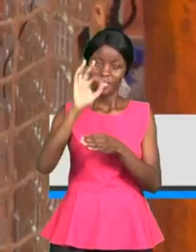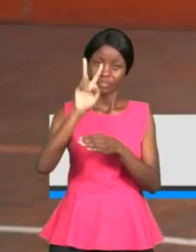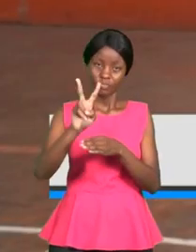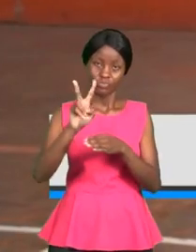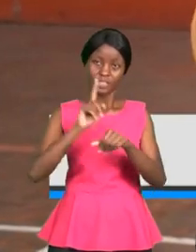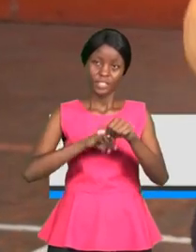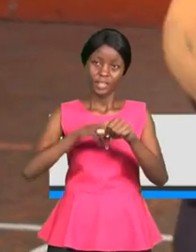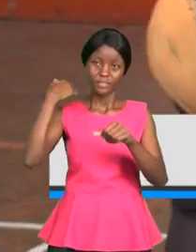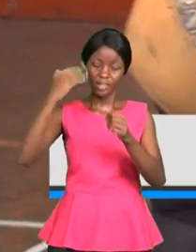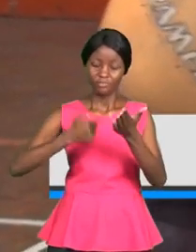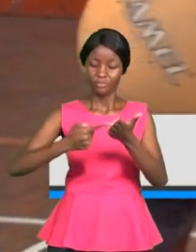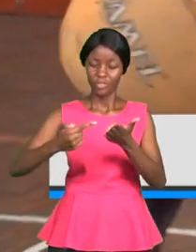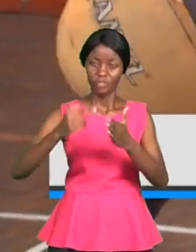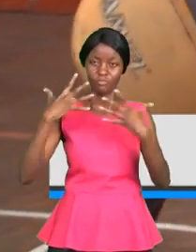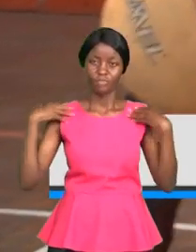practice.